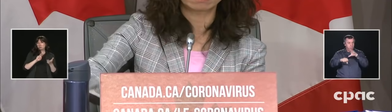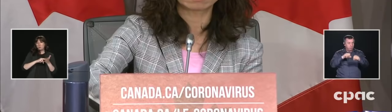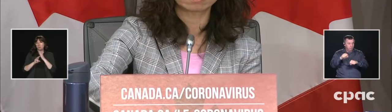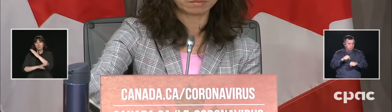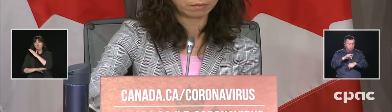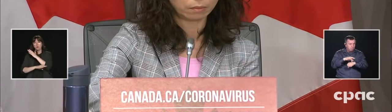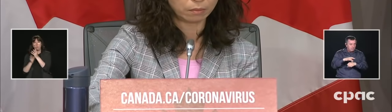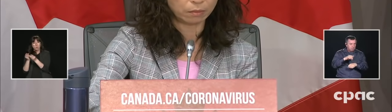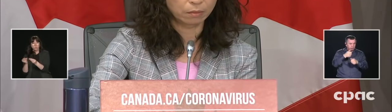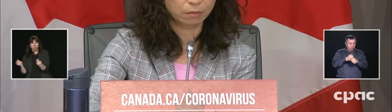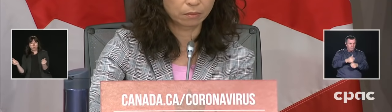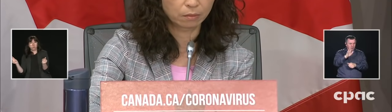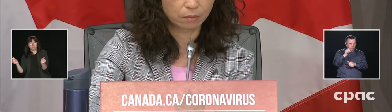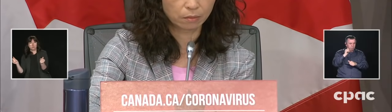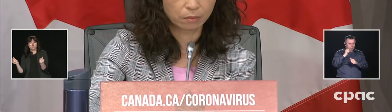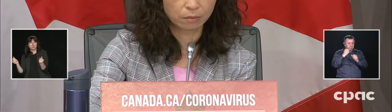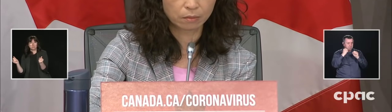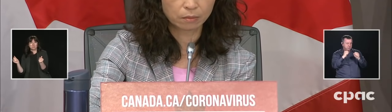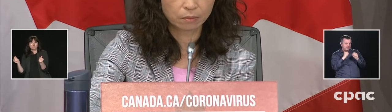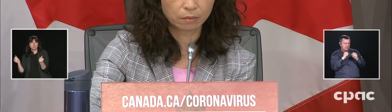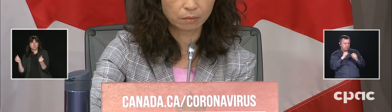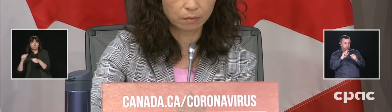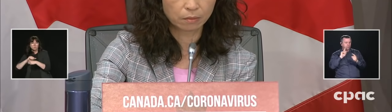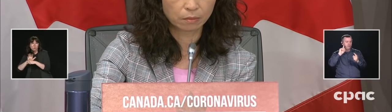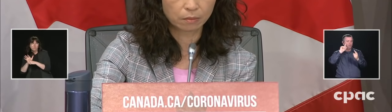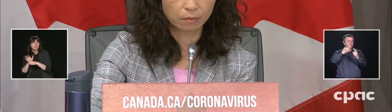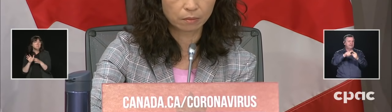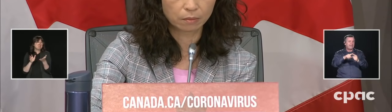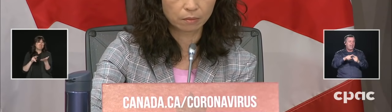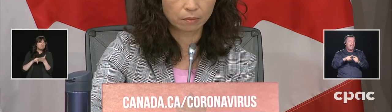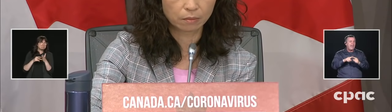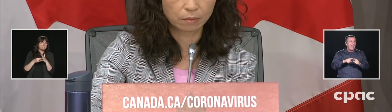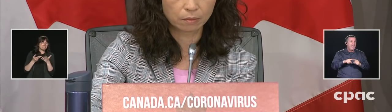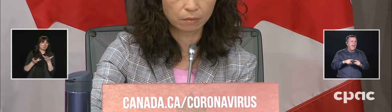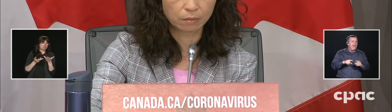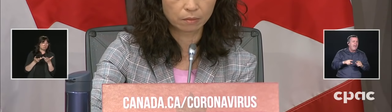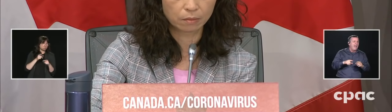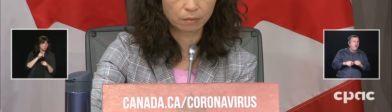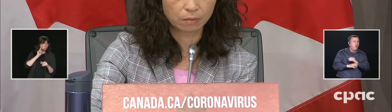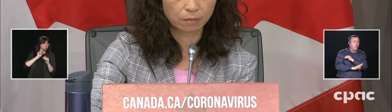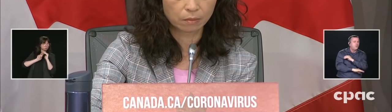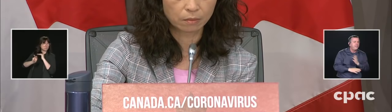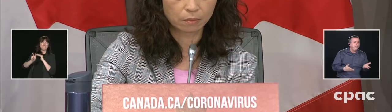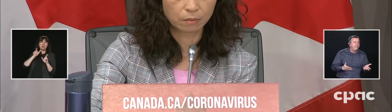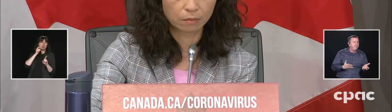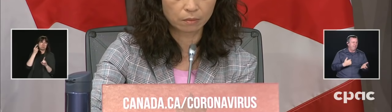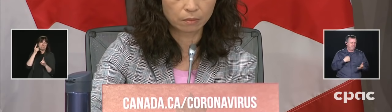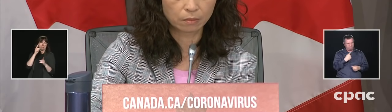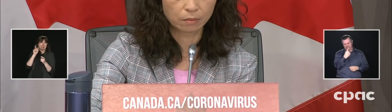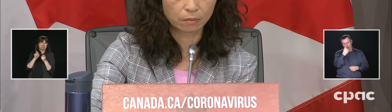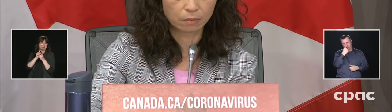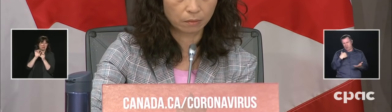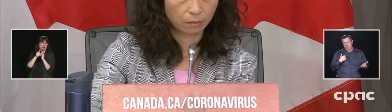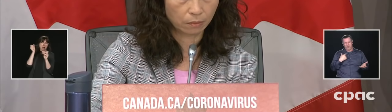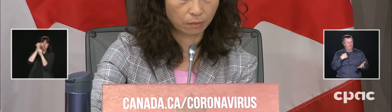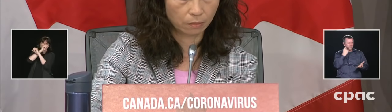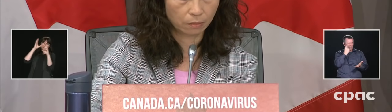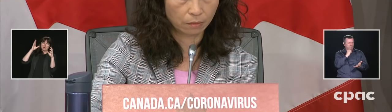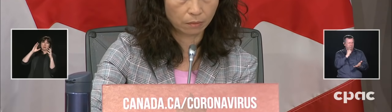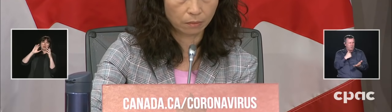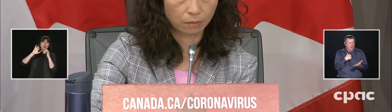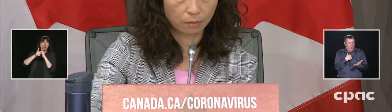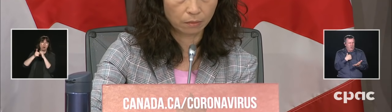I'm curious if that's then what you're projecting. I don't understand how you see the epidemic petering out when you yourself